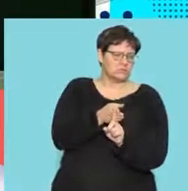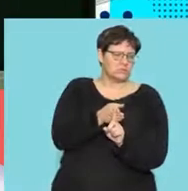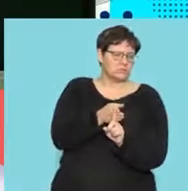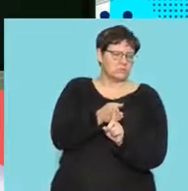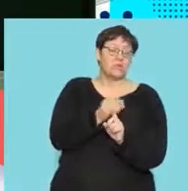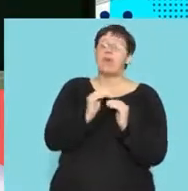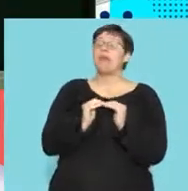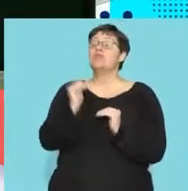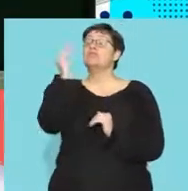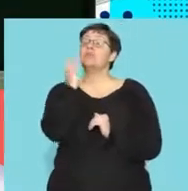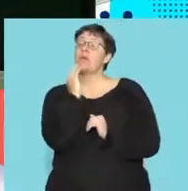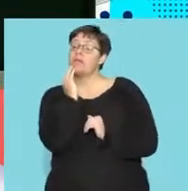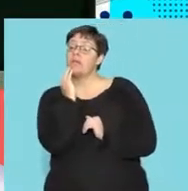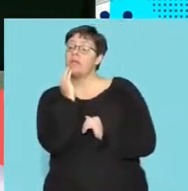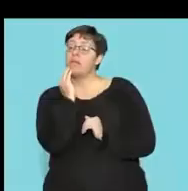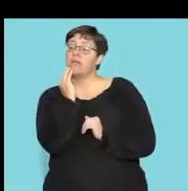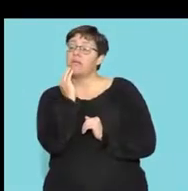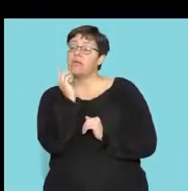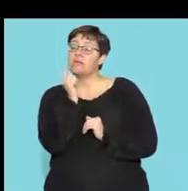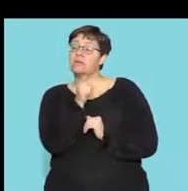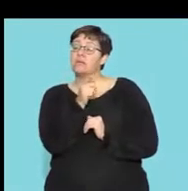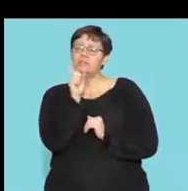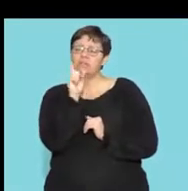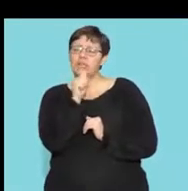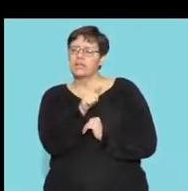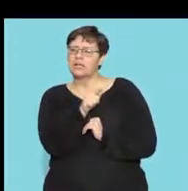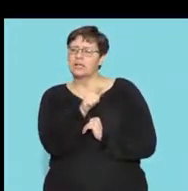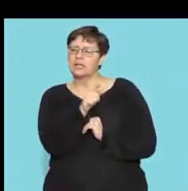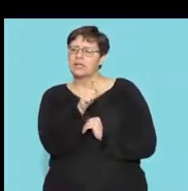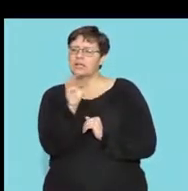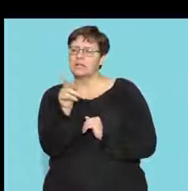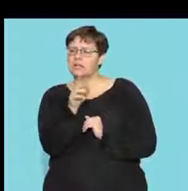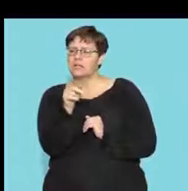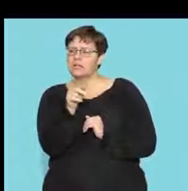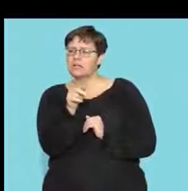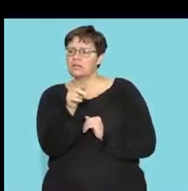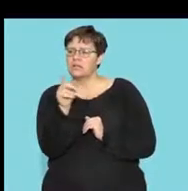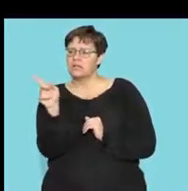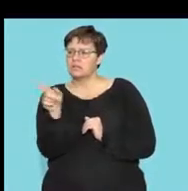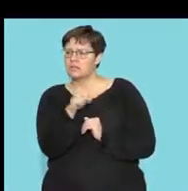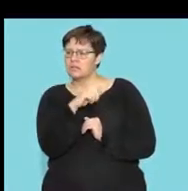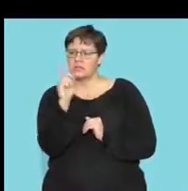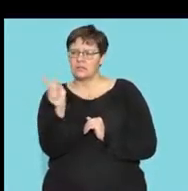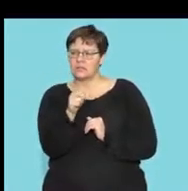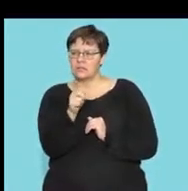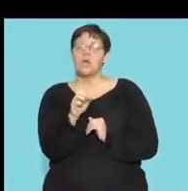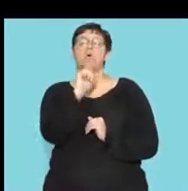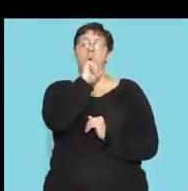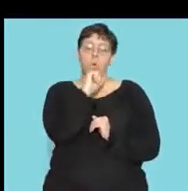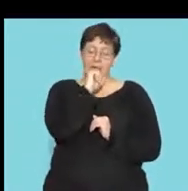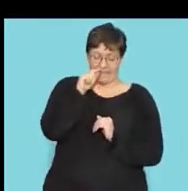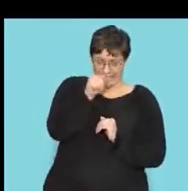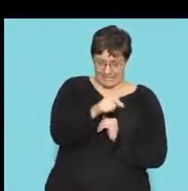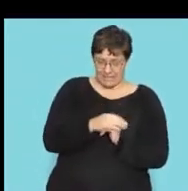rental only increased. When did the rent increase? Let's just check this out. The rent was received up to January. The rent was increased in